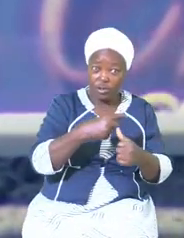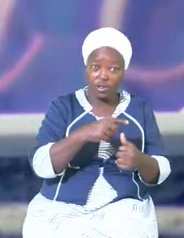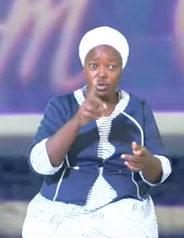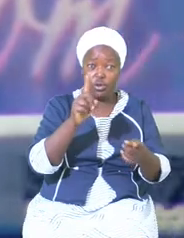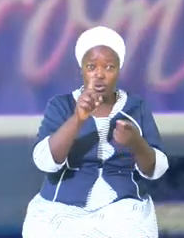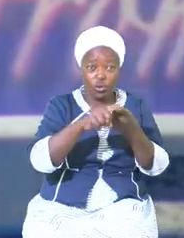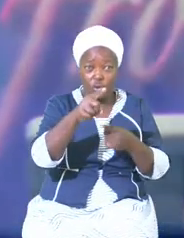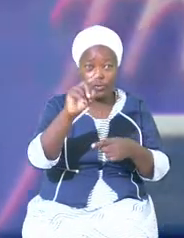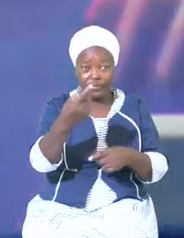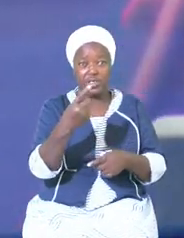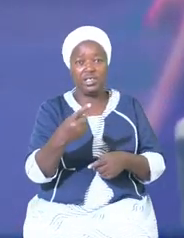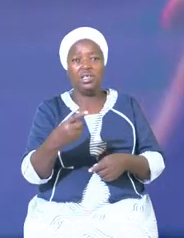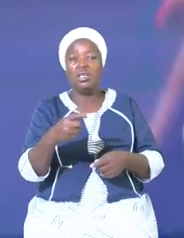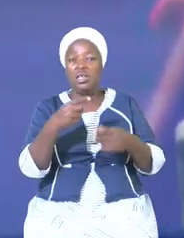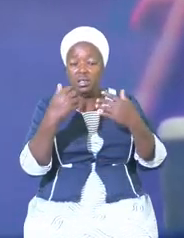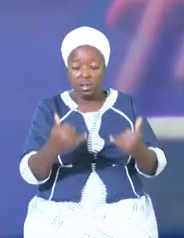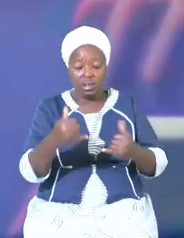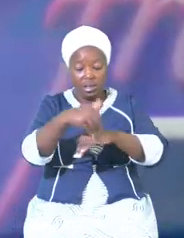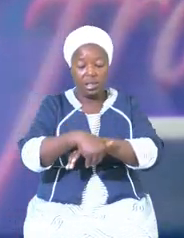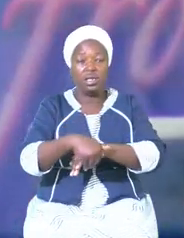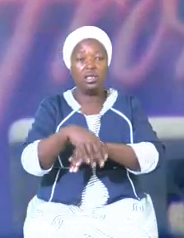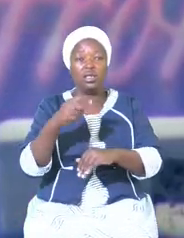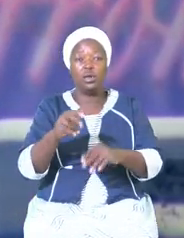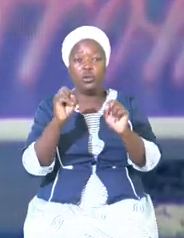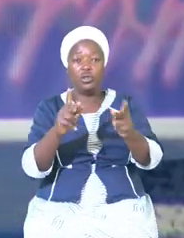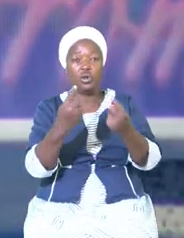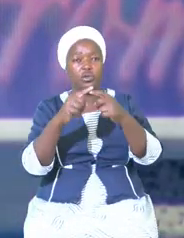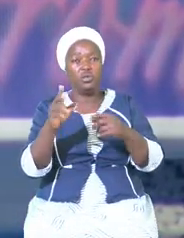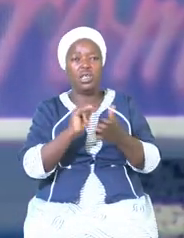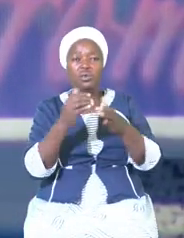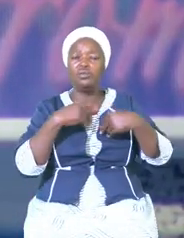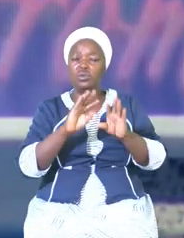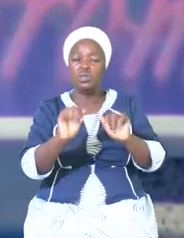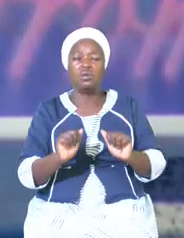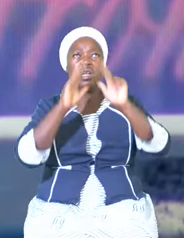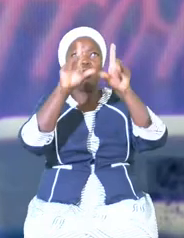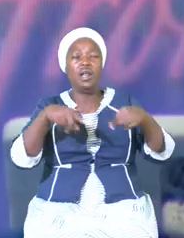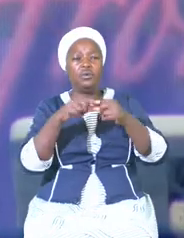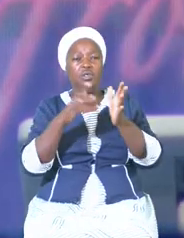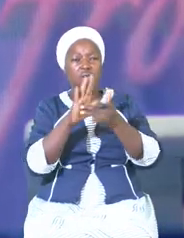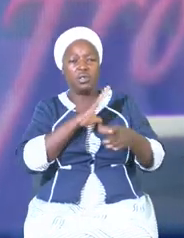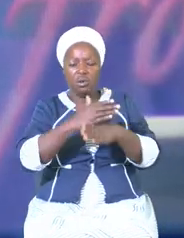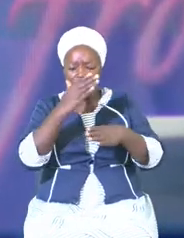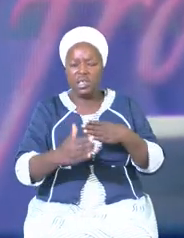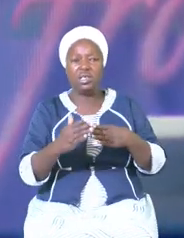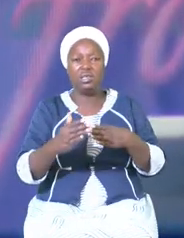opportunity comes to you, that you are to give your life to Christ totally,